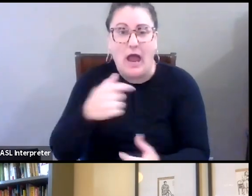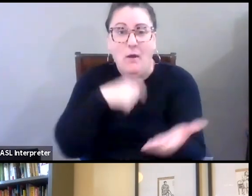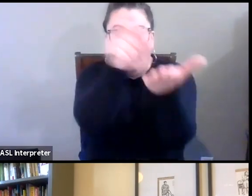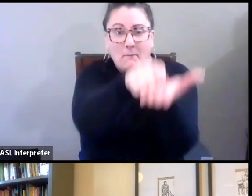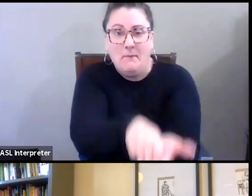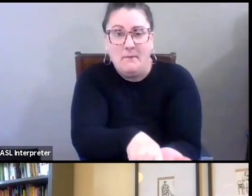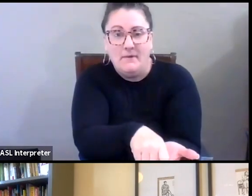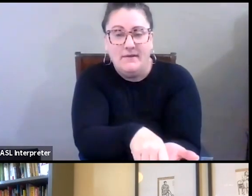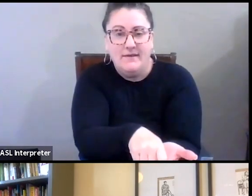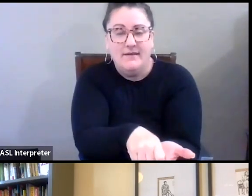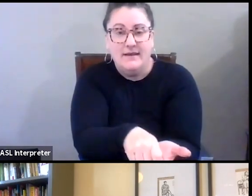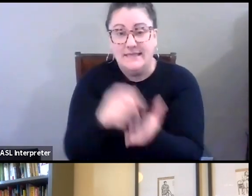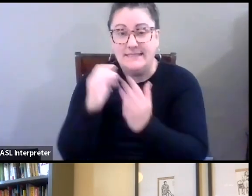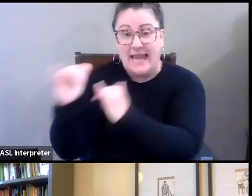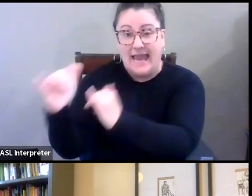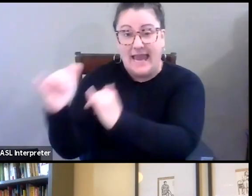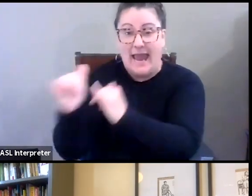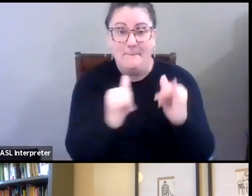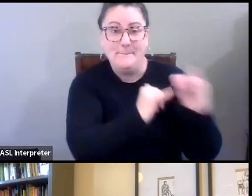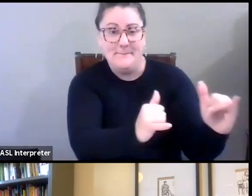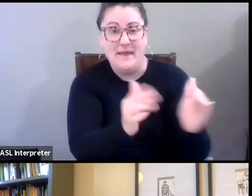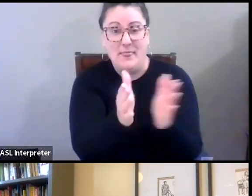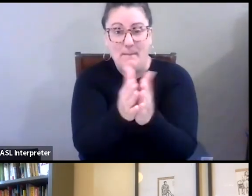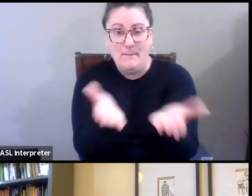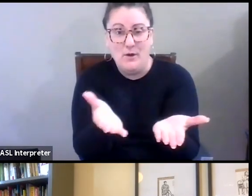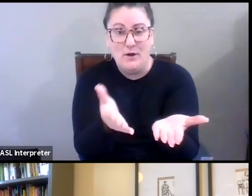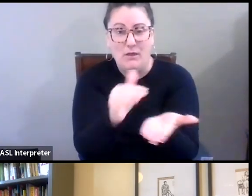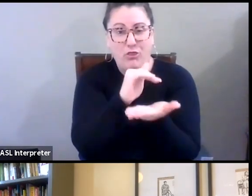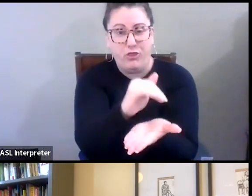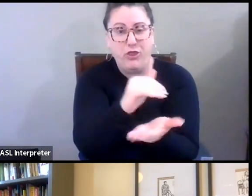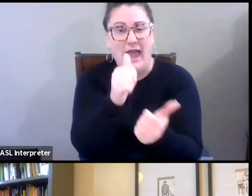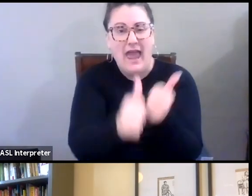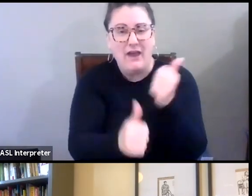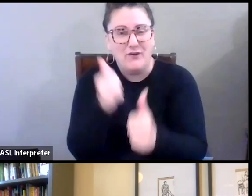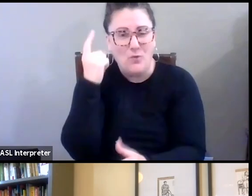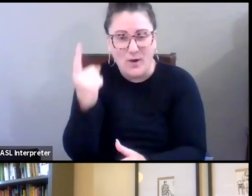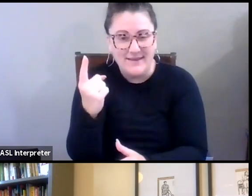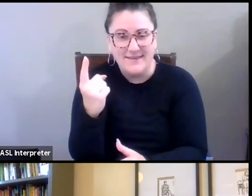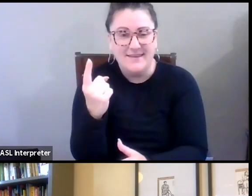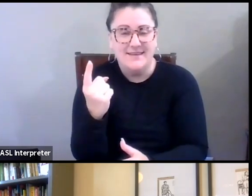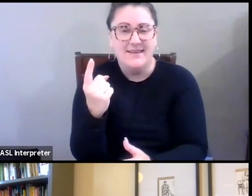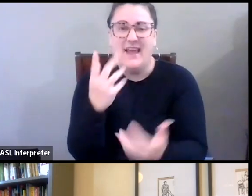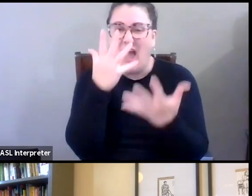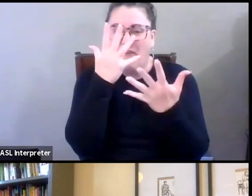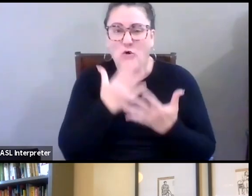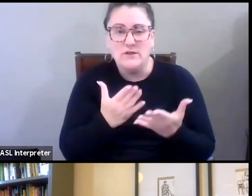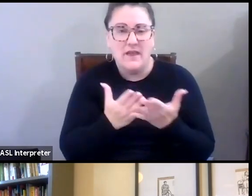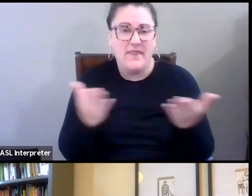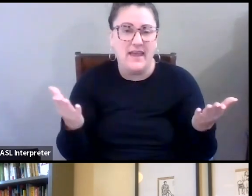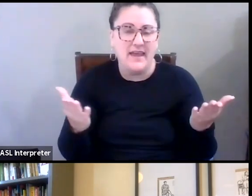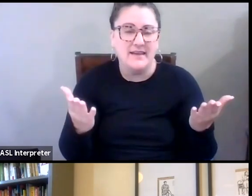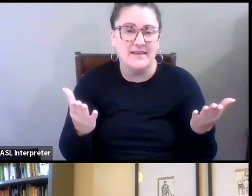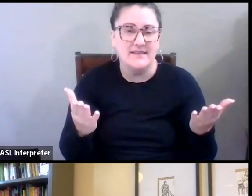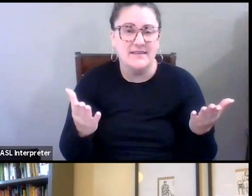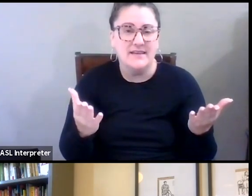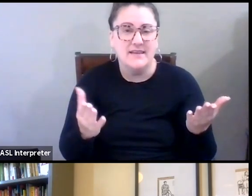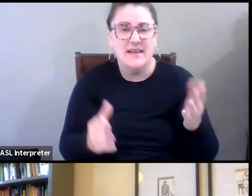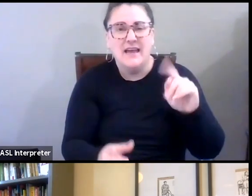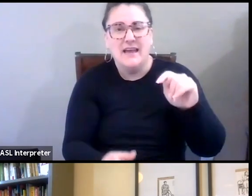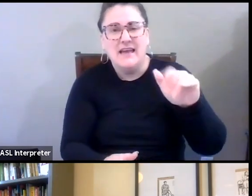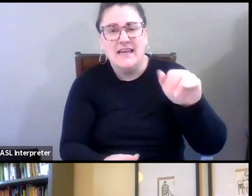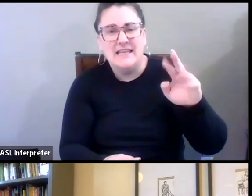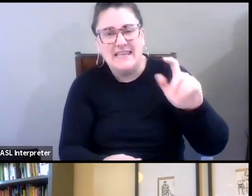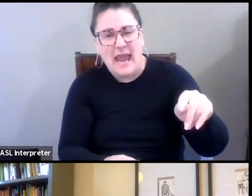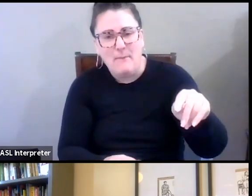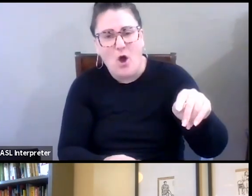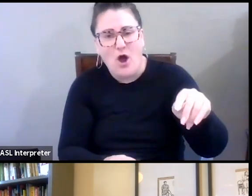in a notebook. And like this notebook contained everybody. It contained like unfortunate things like a poo to this one tampon commercial